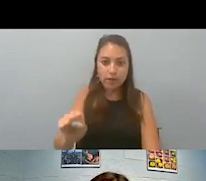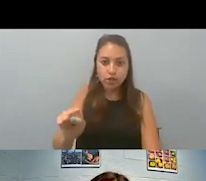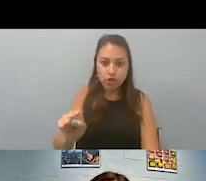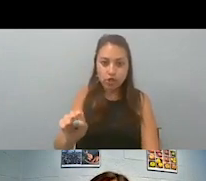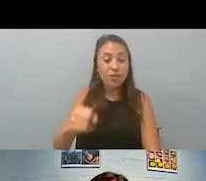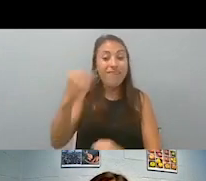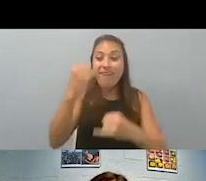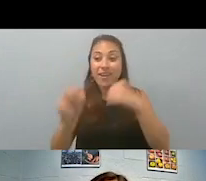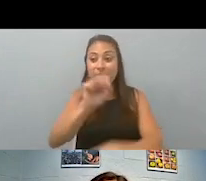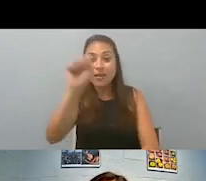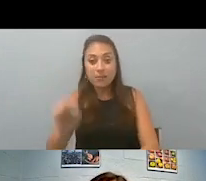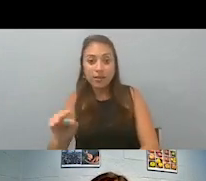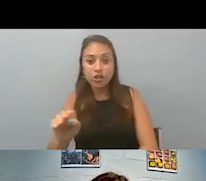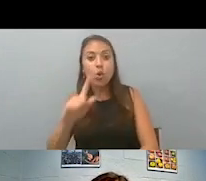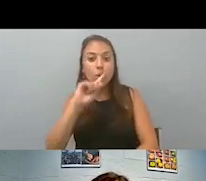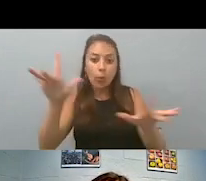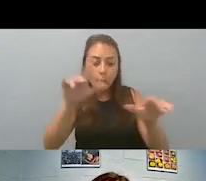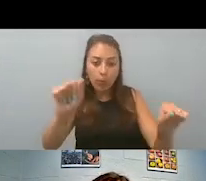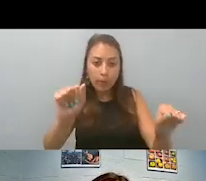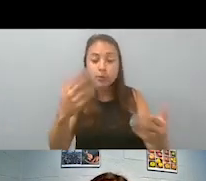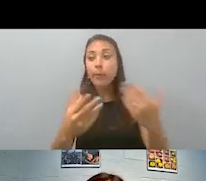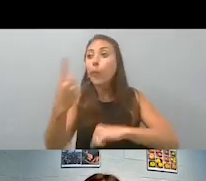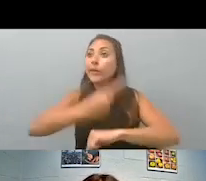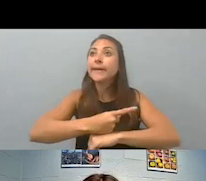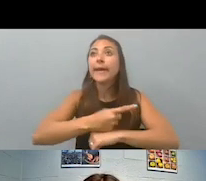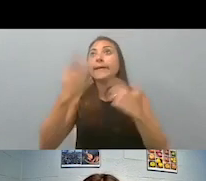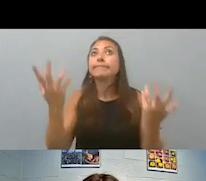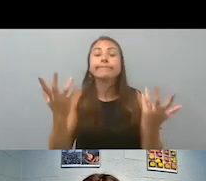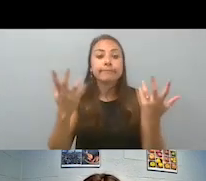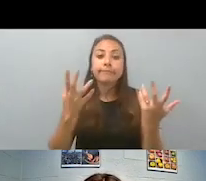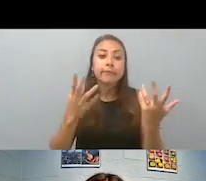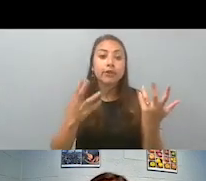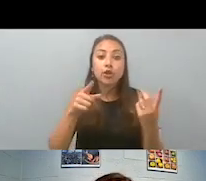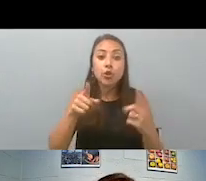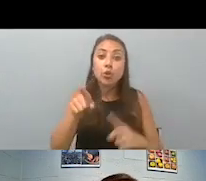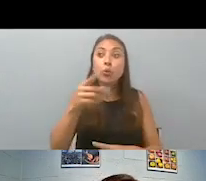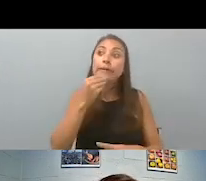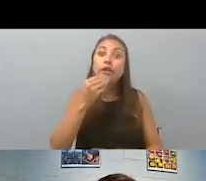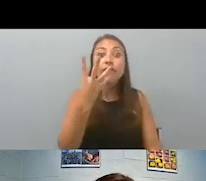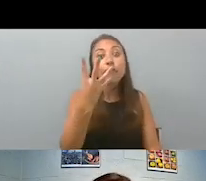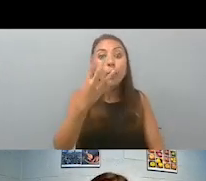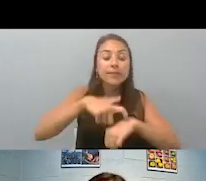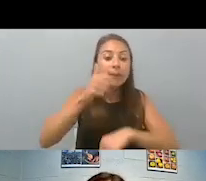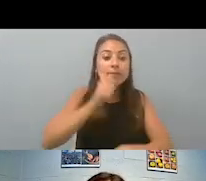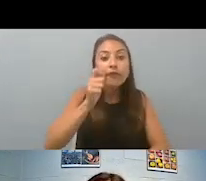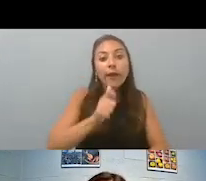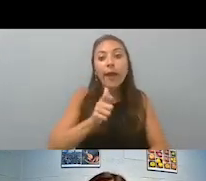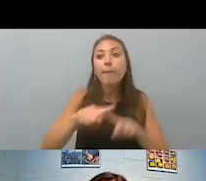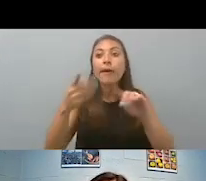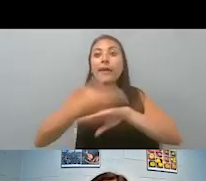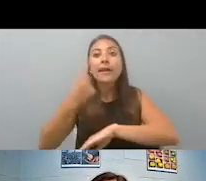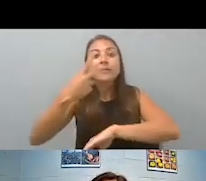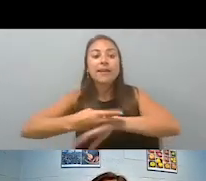of the semester. So you may have a day when you're actually going and eating 4 meals, and then the next day you're eating 2 meals,